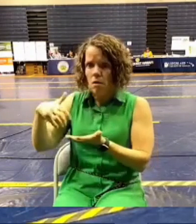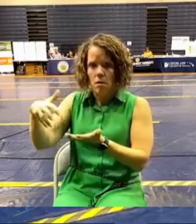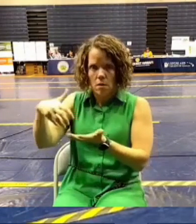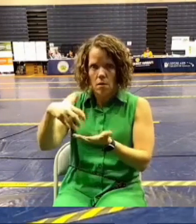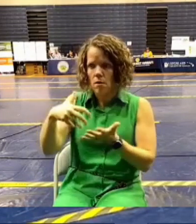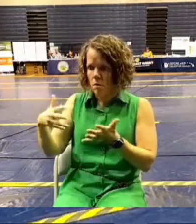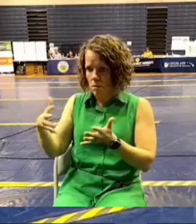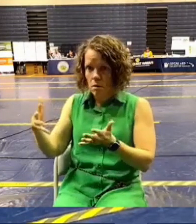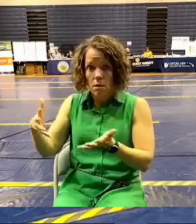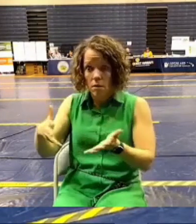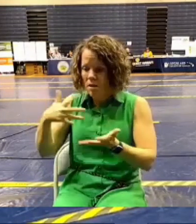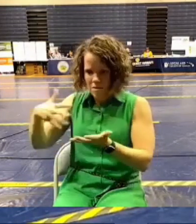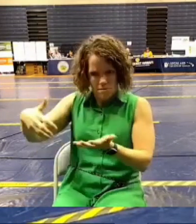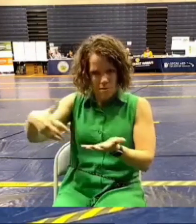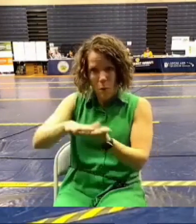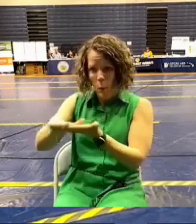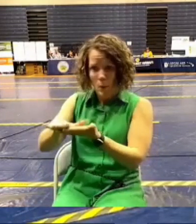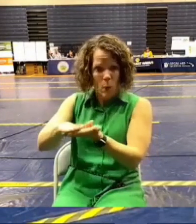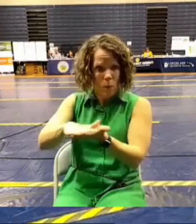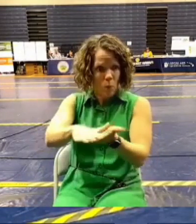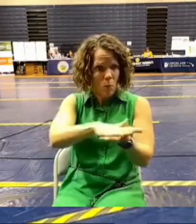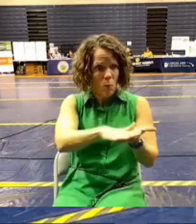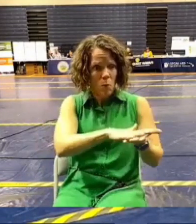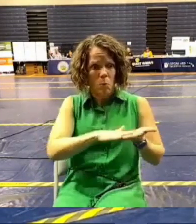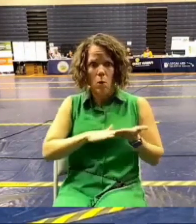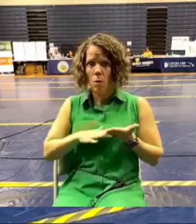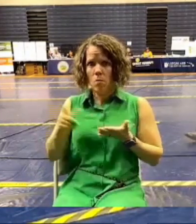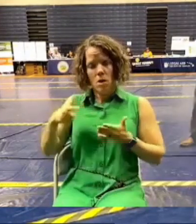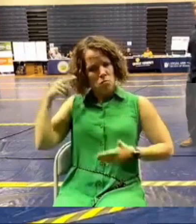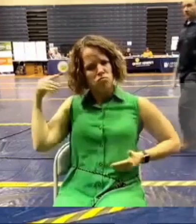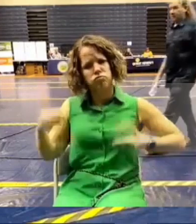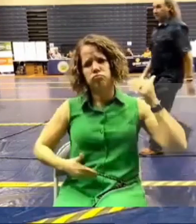moving. We are going to be moving.